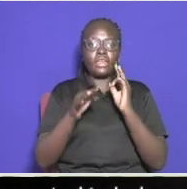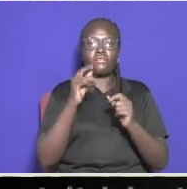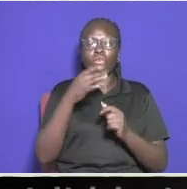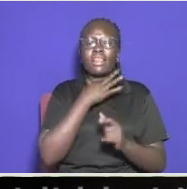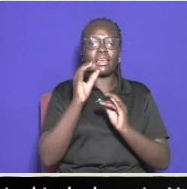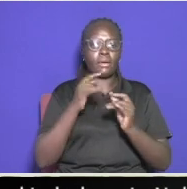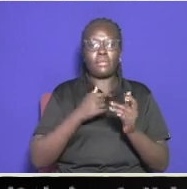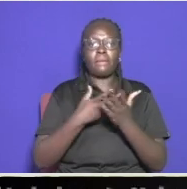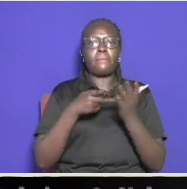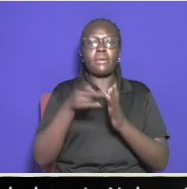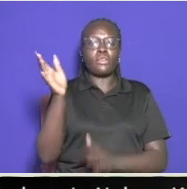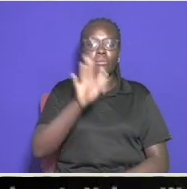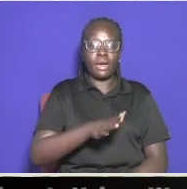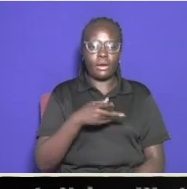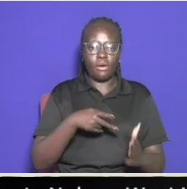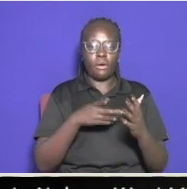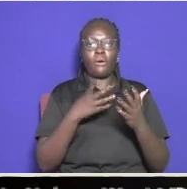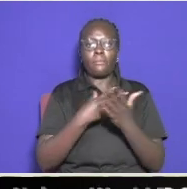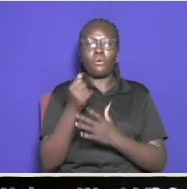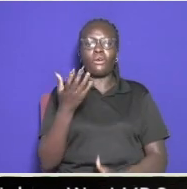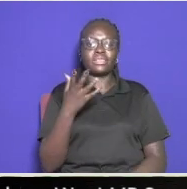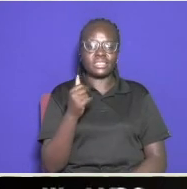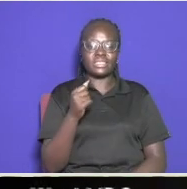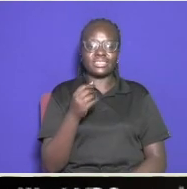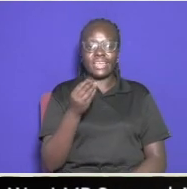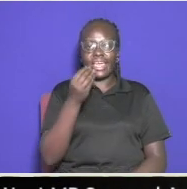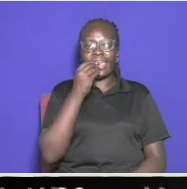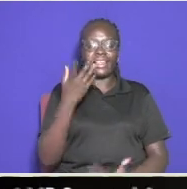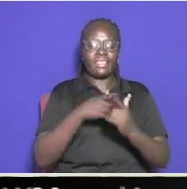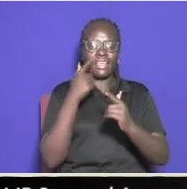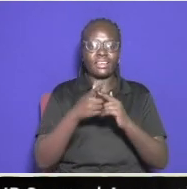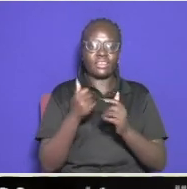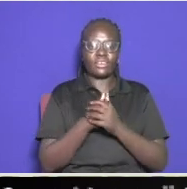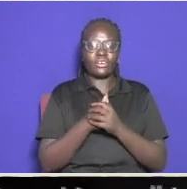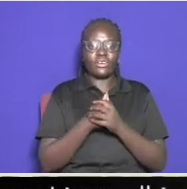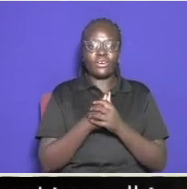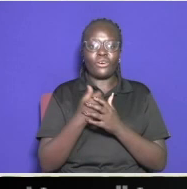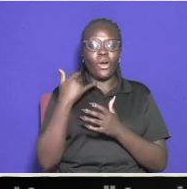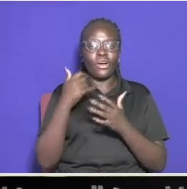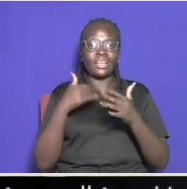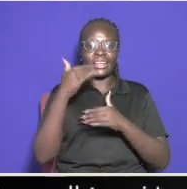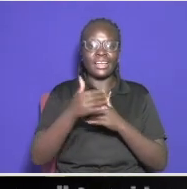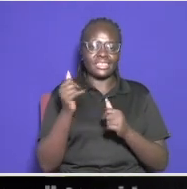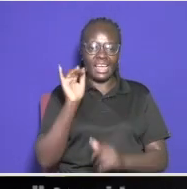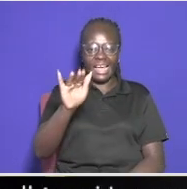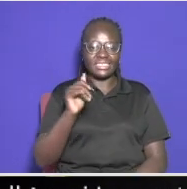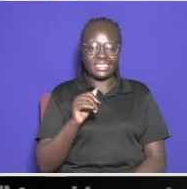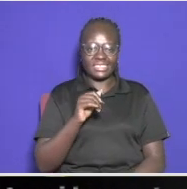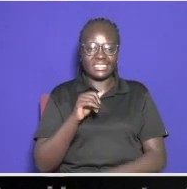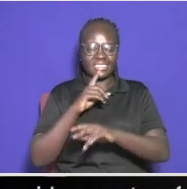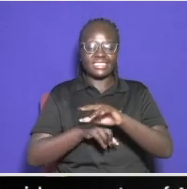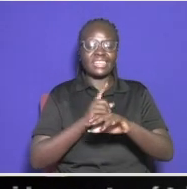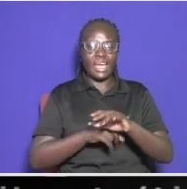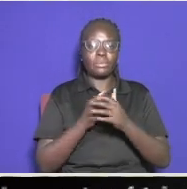refund. And so they bought, they ate. Then they call the next week. I'm like, but now this is when I refund somebody's